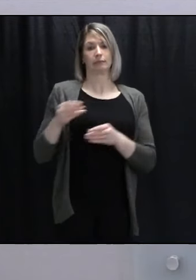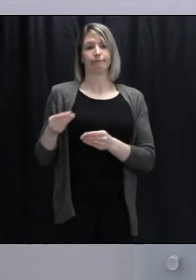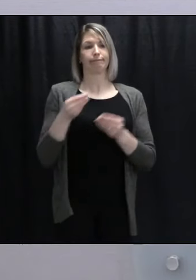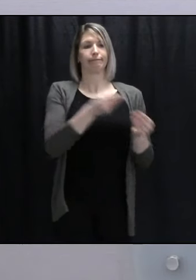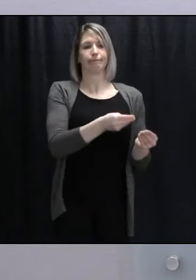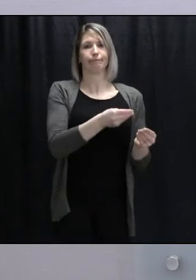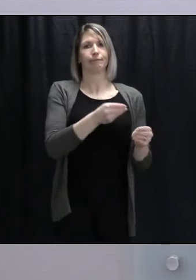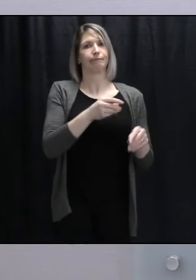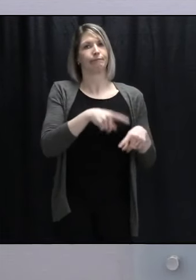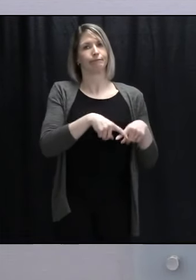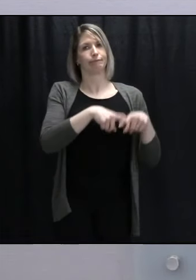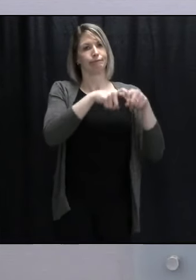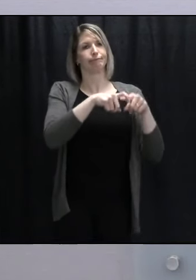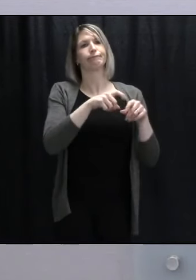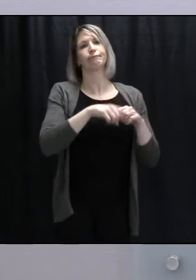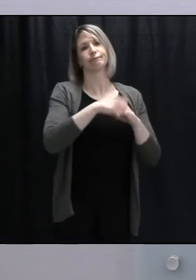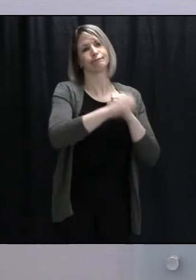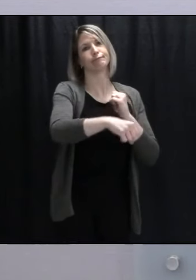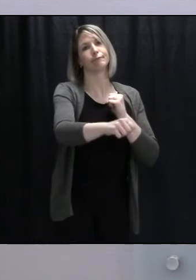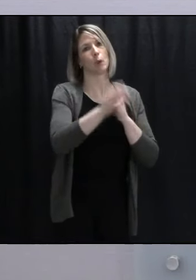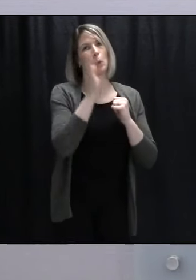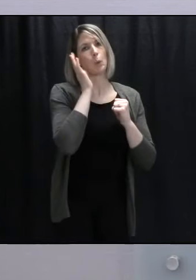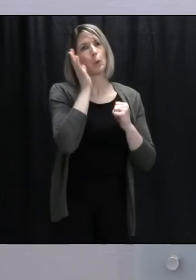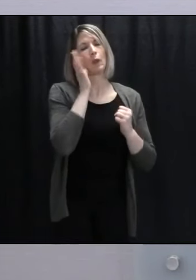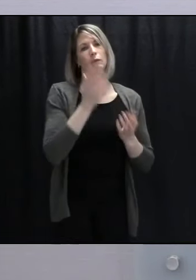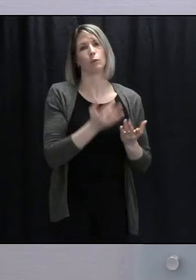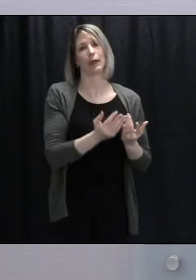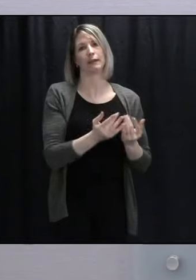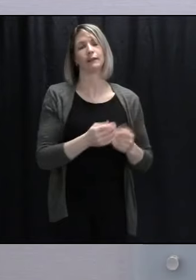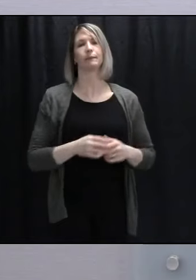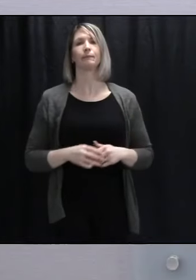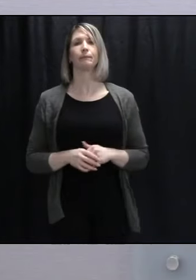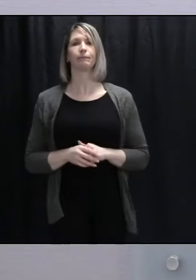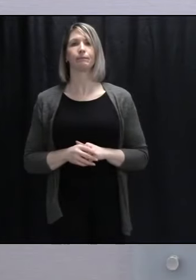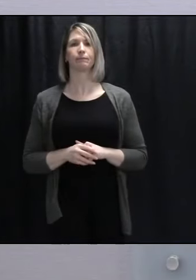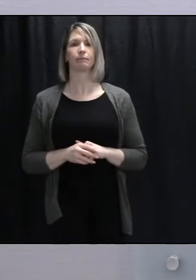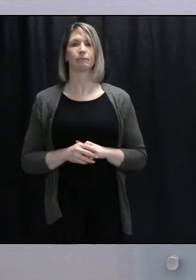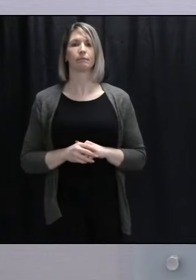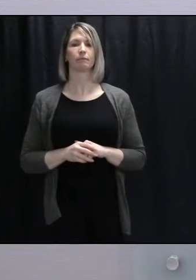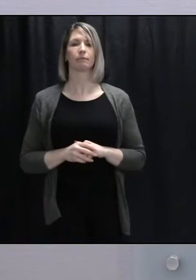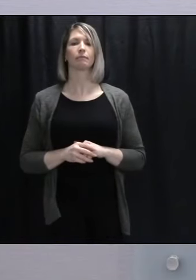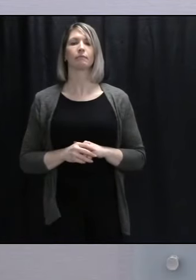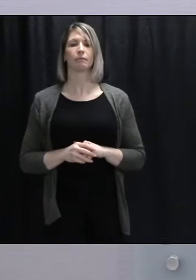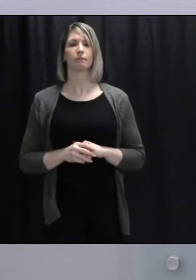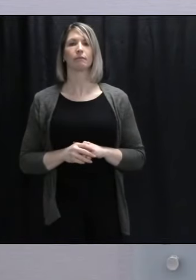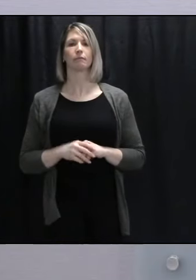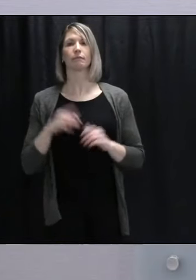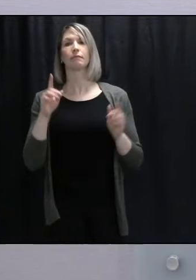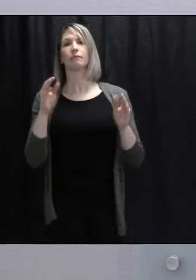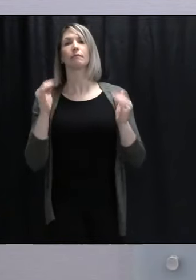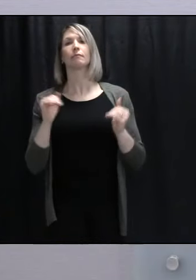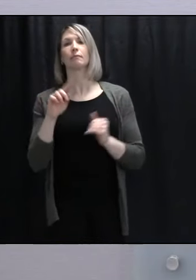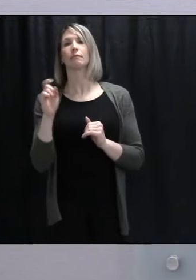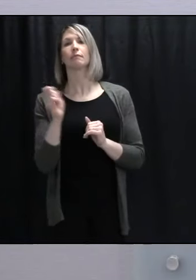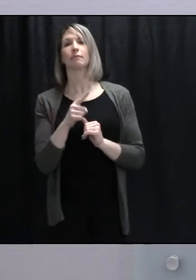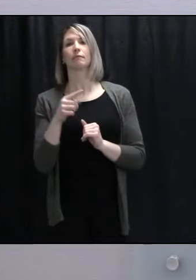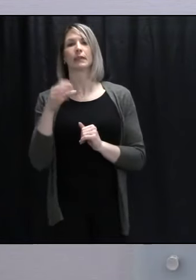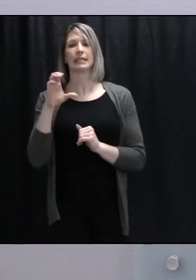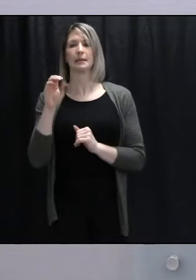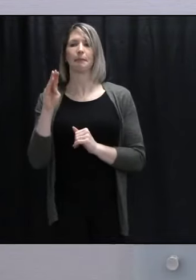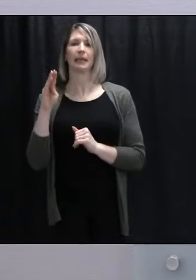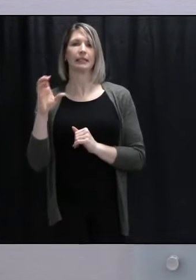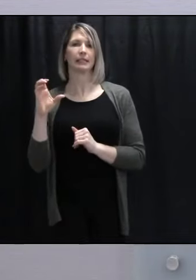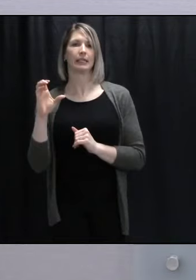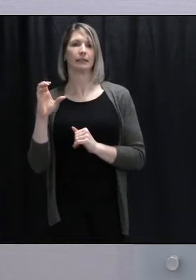The next question is from Peter Cowan from CBC News. Please go ahead. A non-testing related question. We've